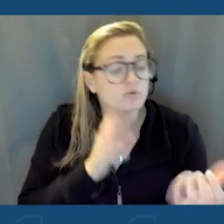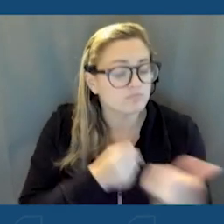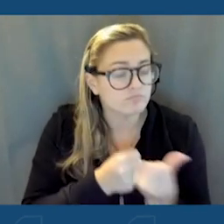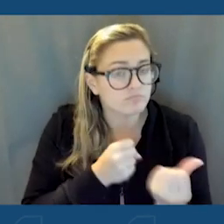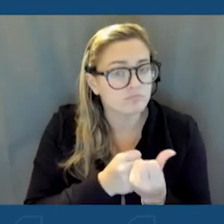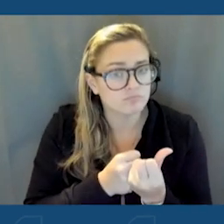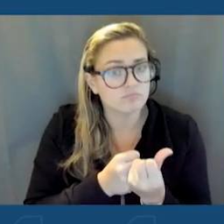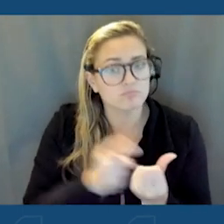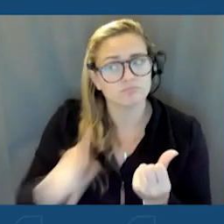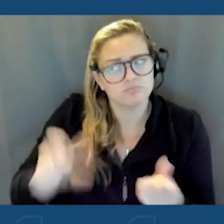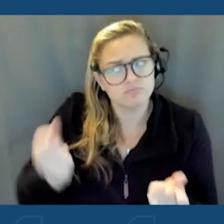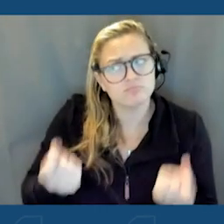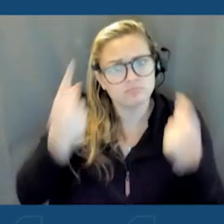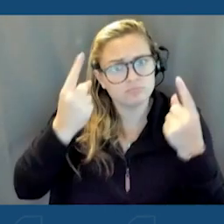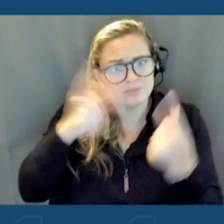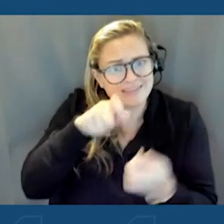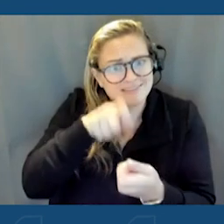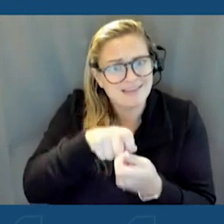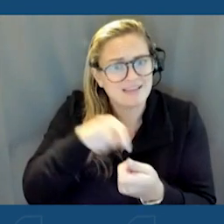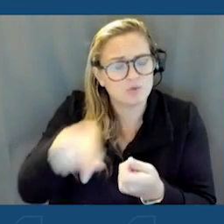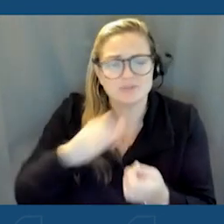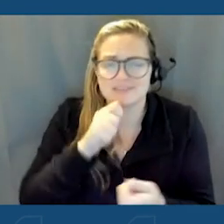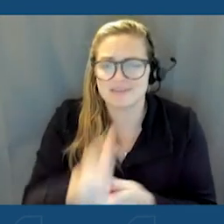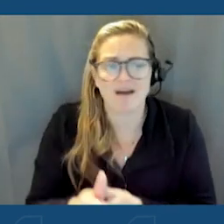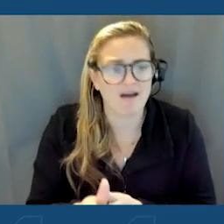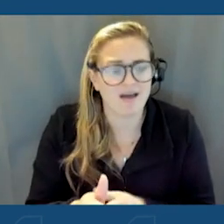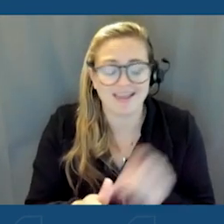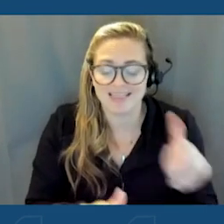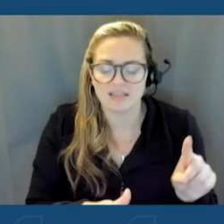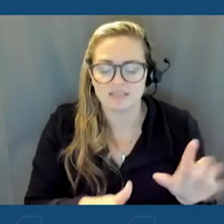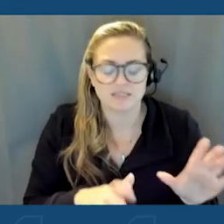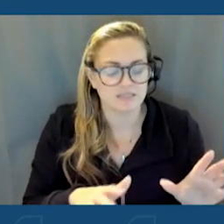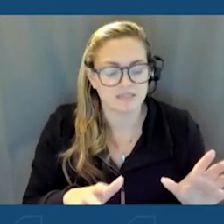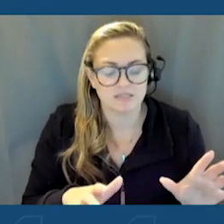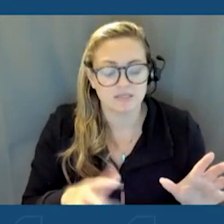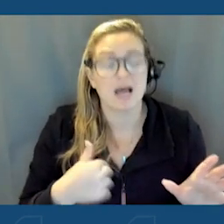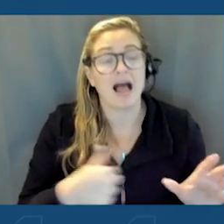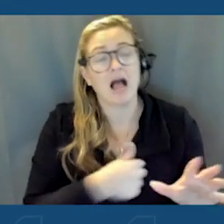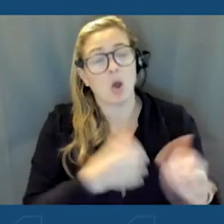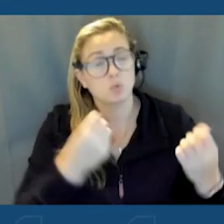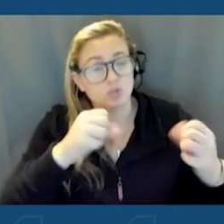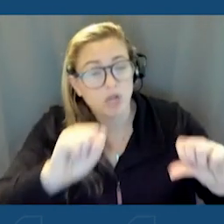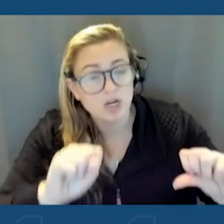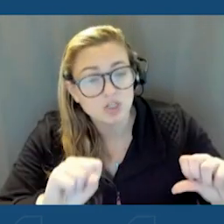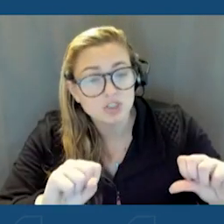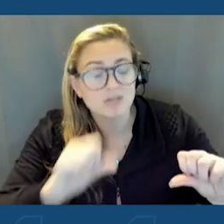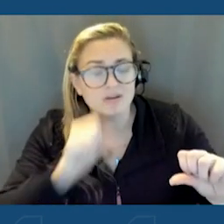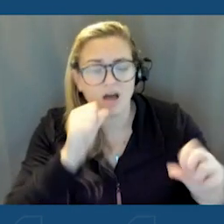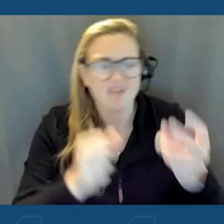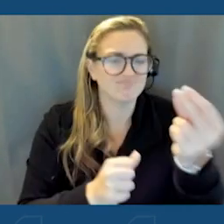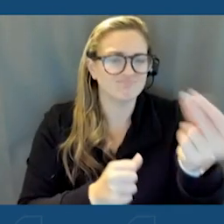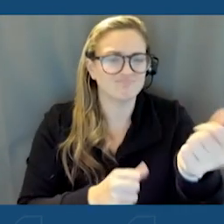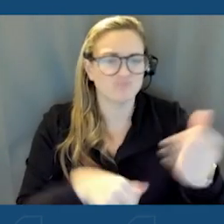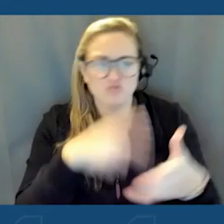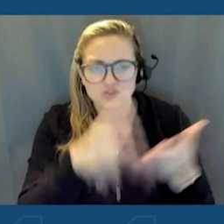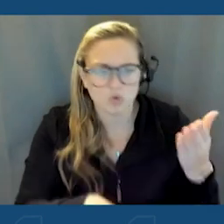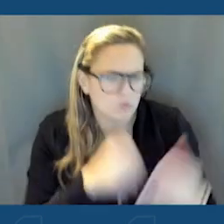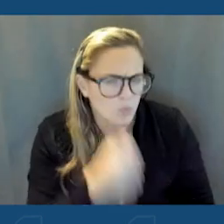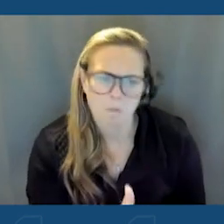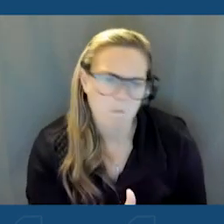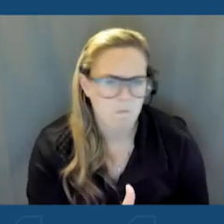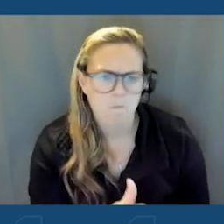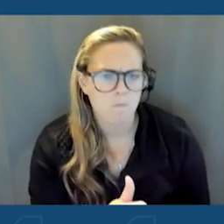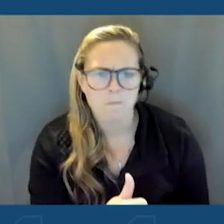understood exactly that this was not going to, this part of our strategy was not going to show immediate results. It was going to take months,